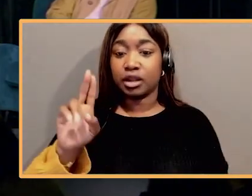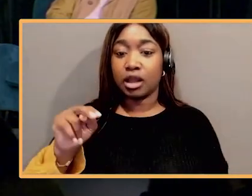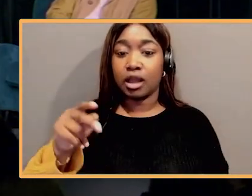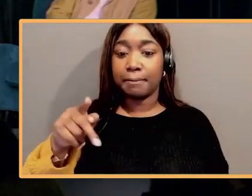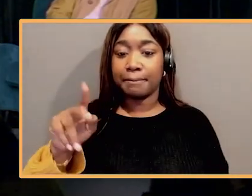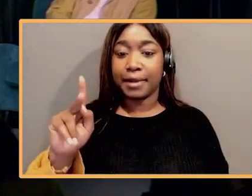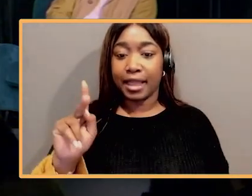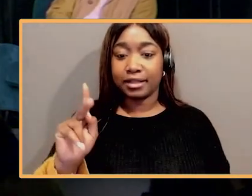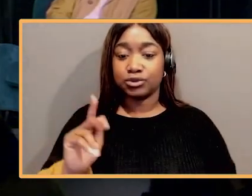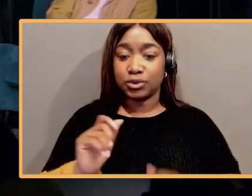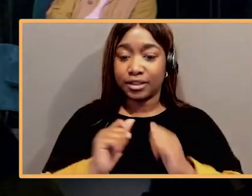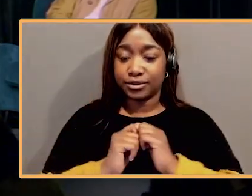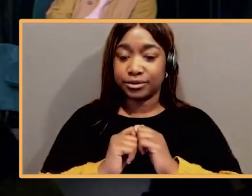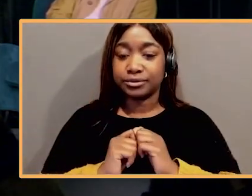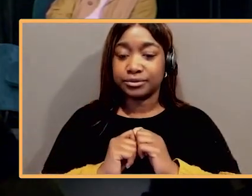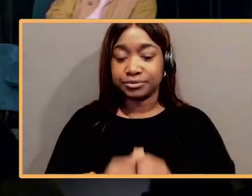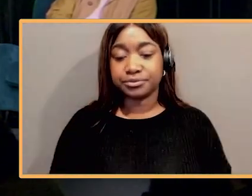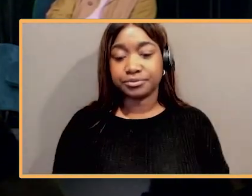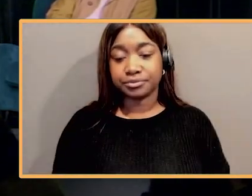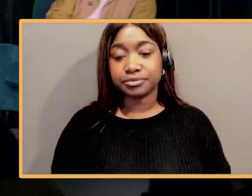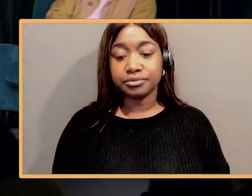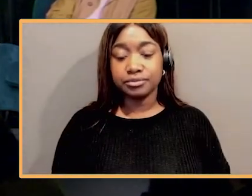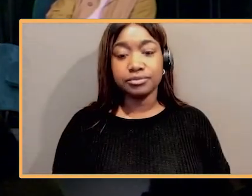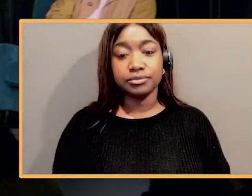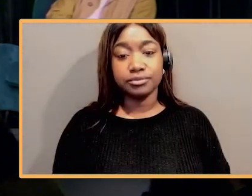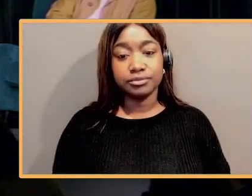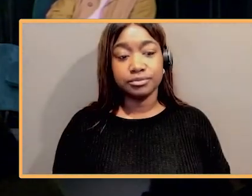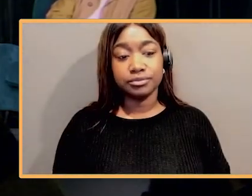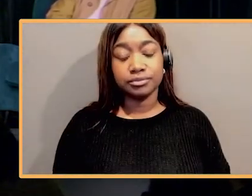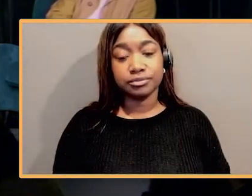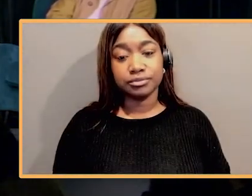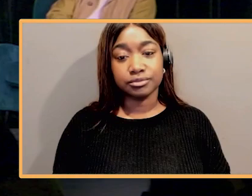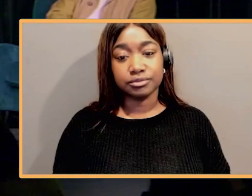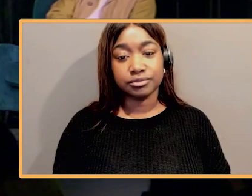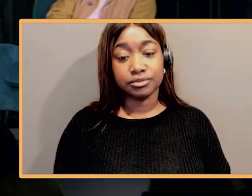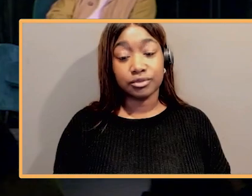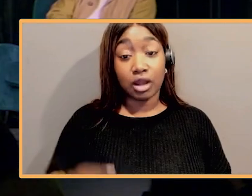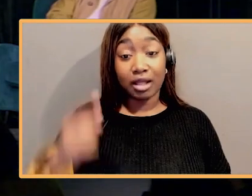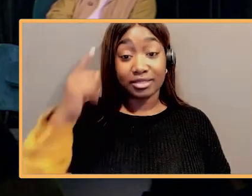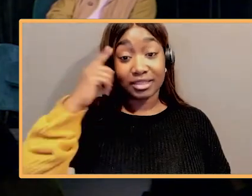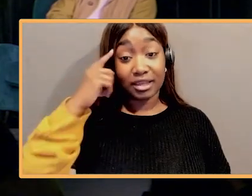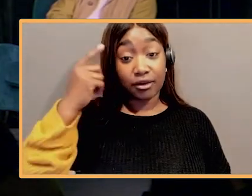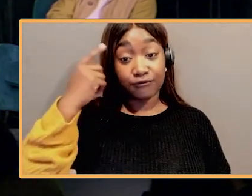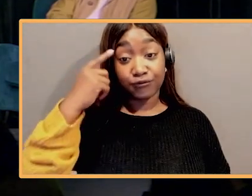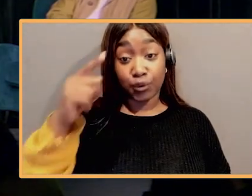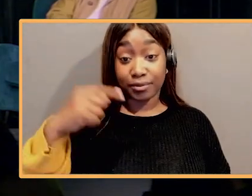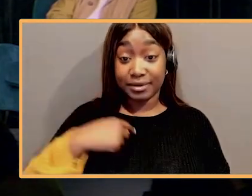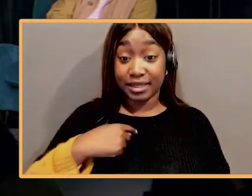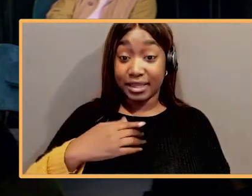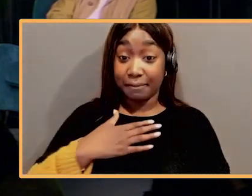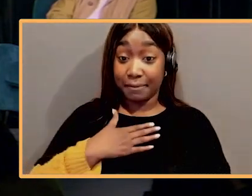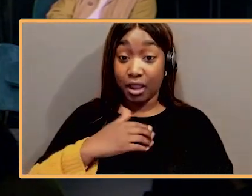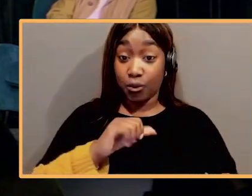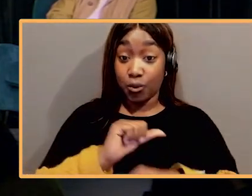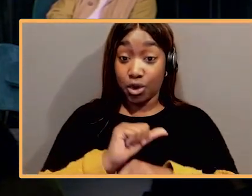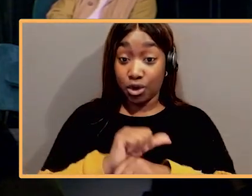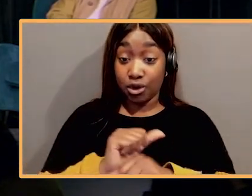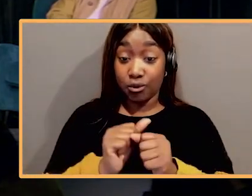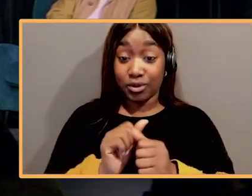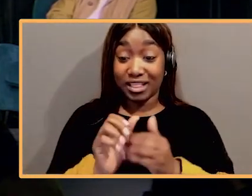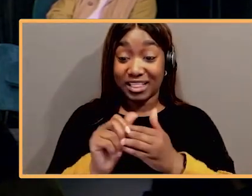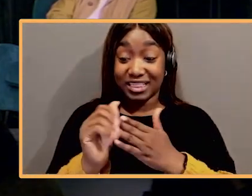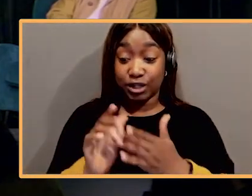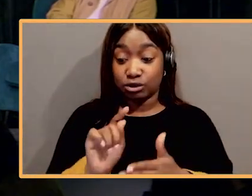And so I think for me, in my work and with leaders that I see really